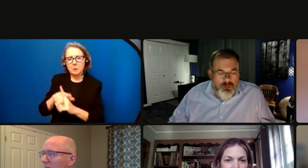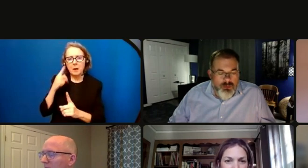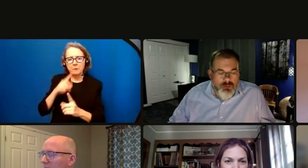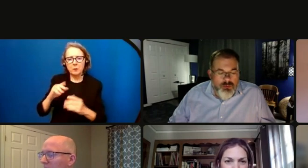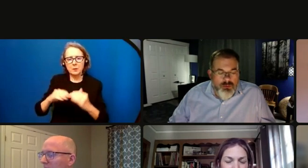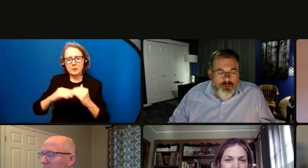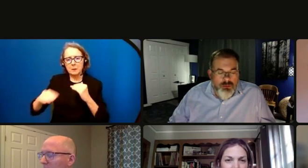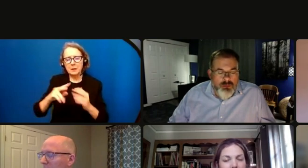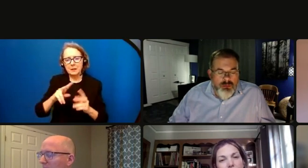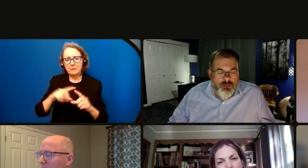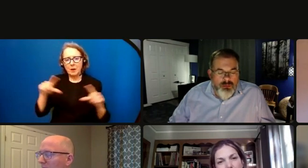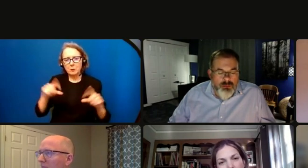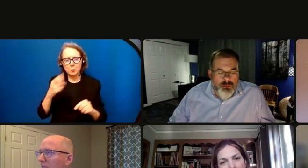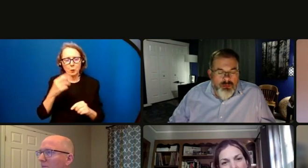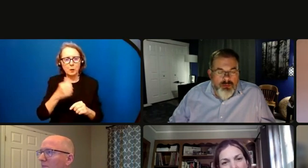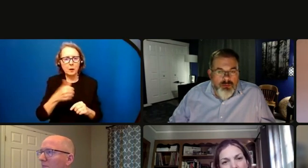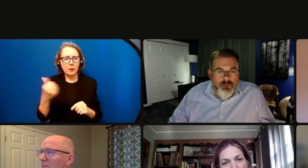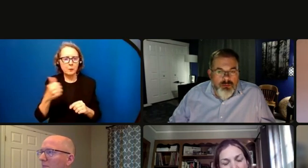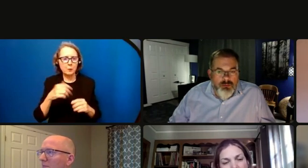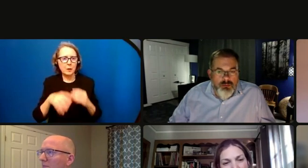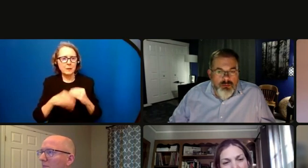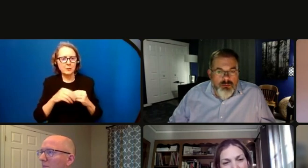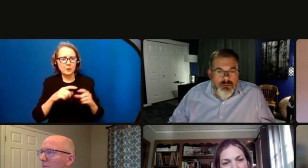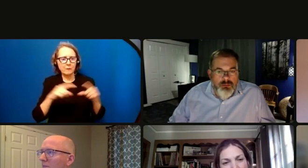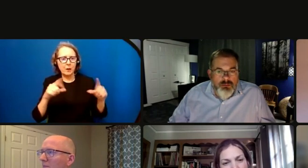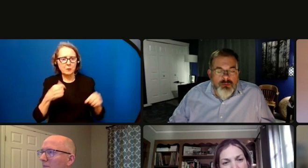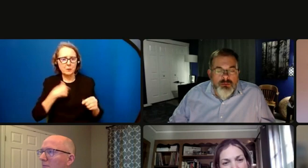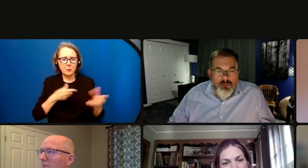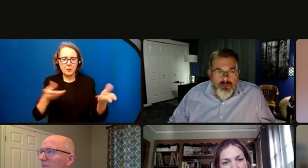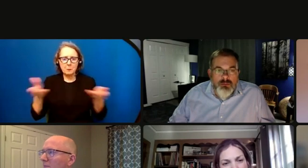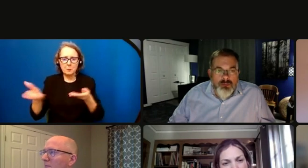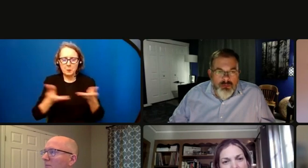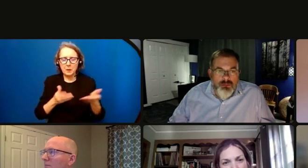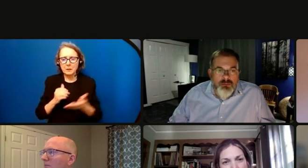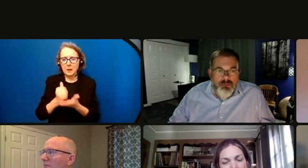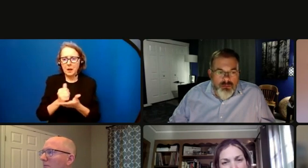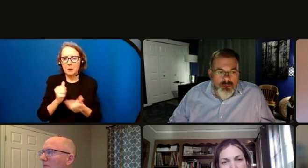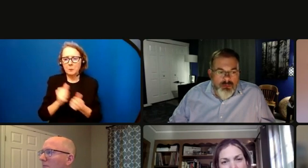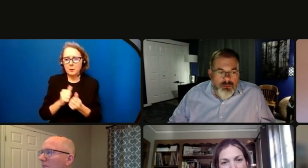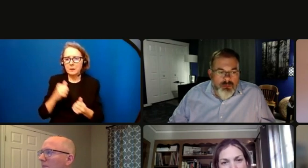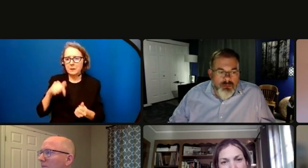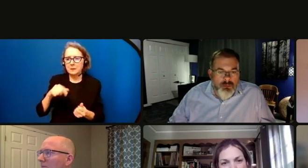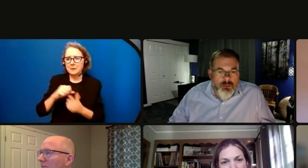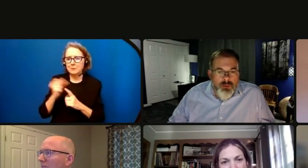or any other additional vouchers that we can bring into the community to help with this situation.